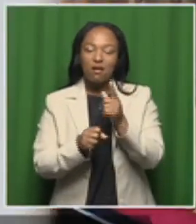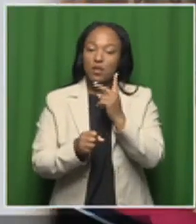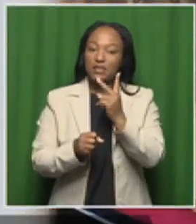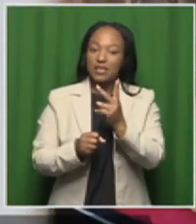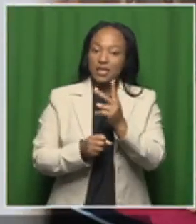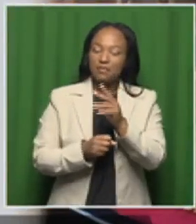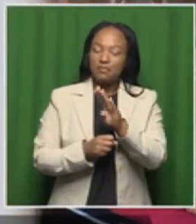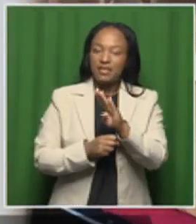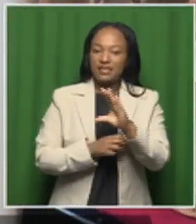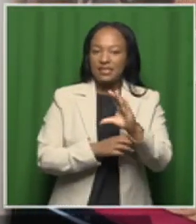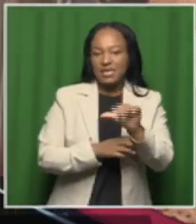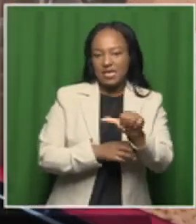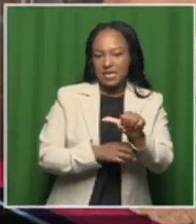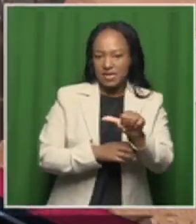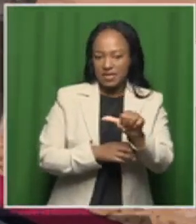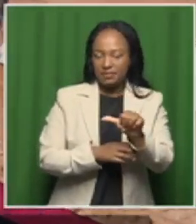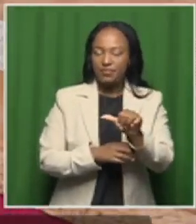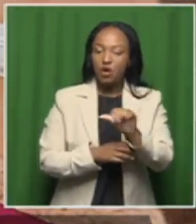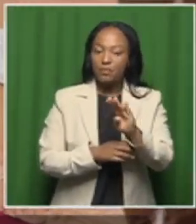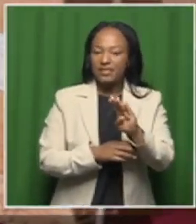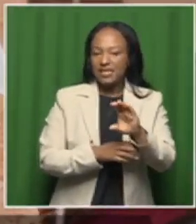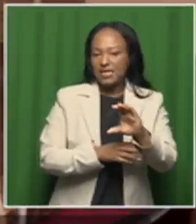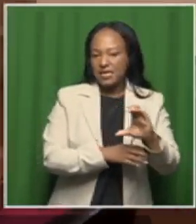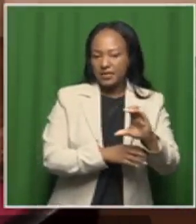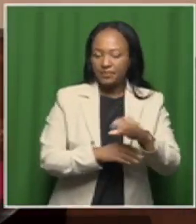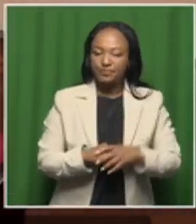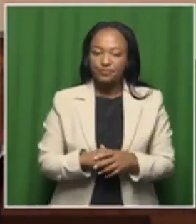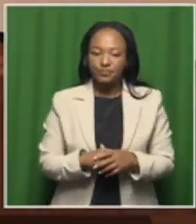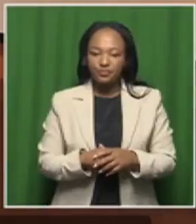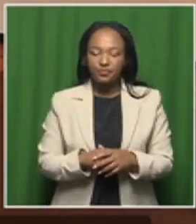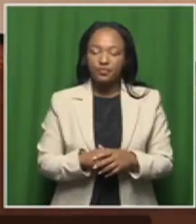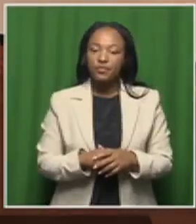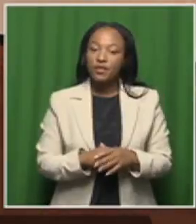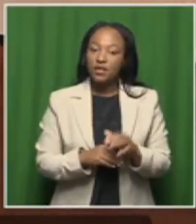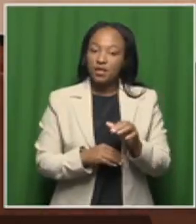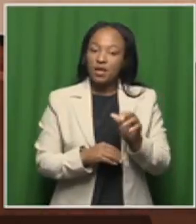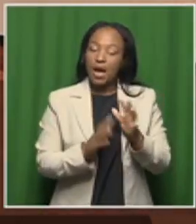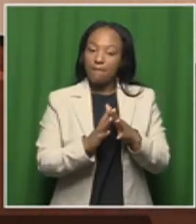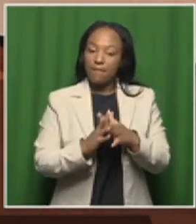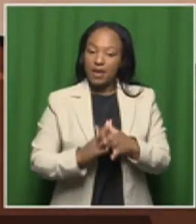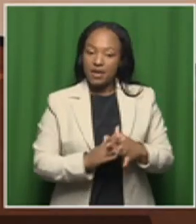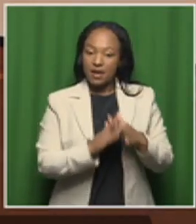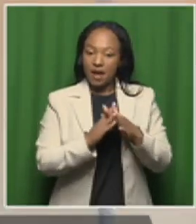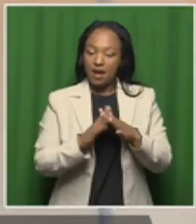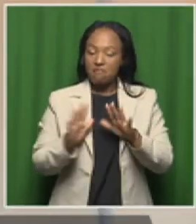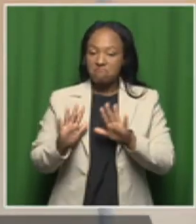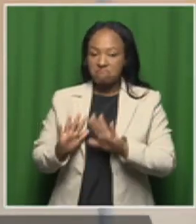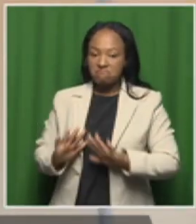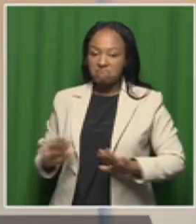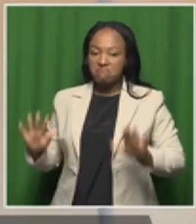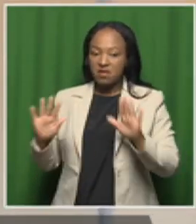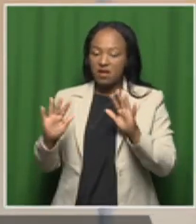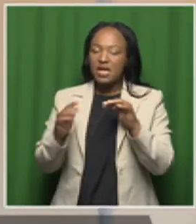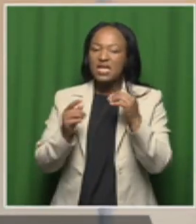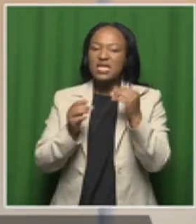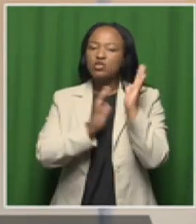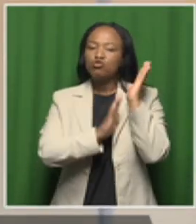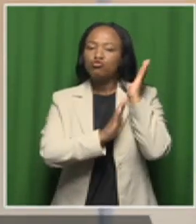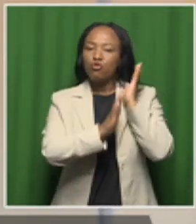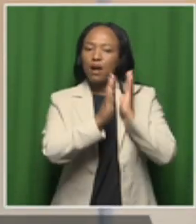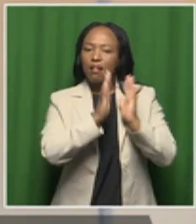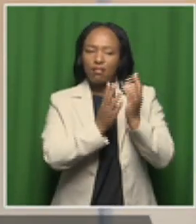BCE. The United Nations Gifts Collection is a combined group of artworks, historic objects and